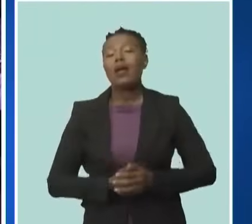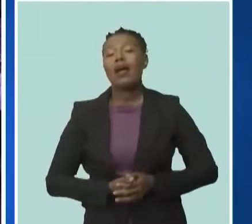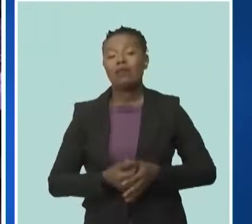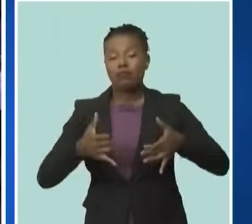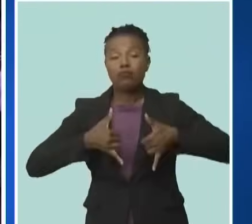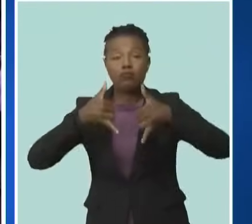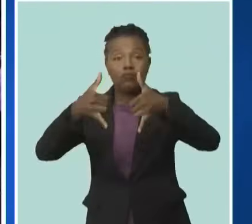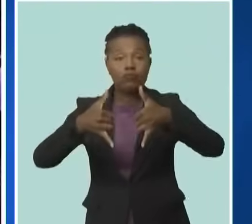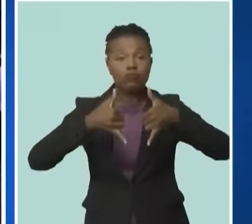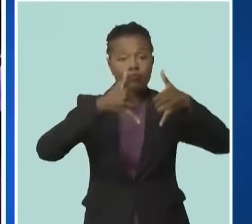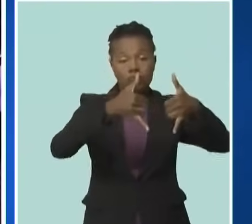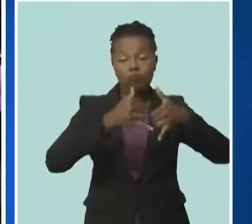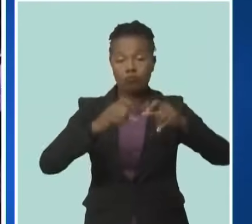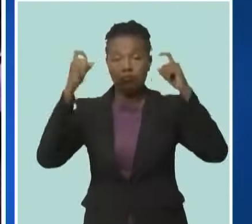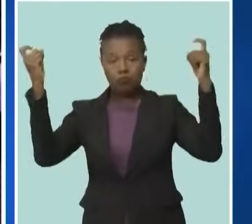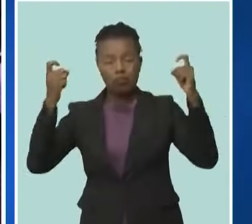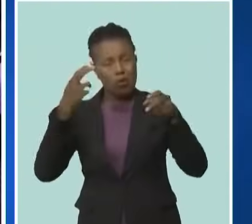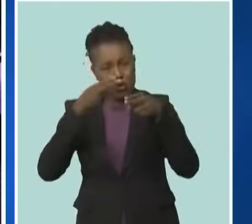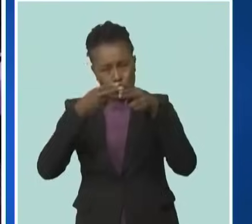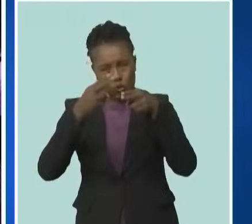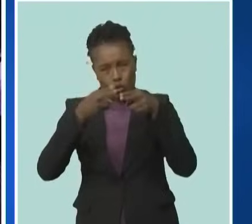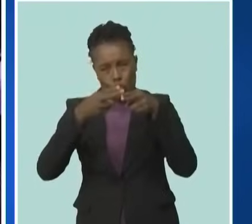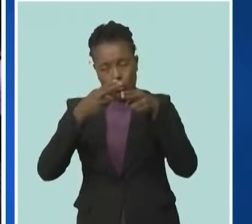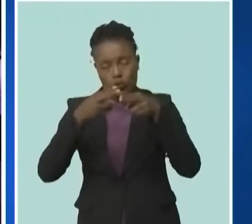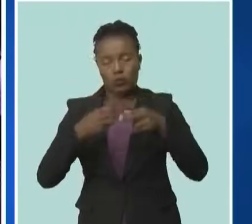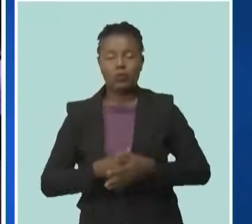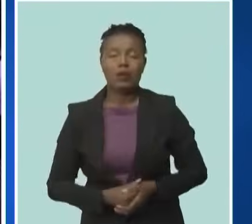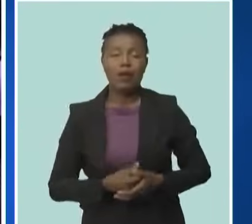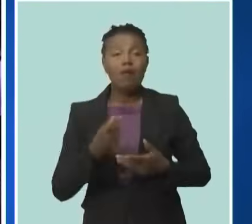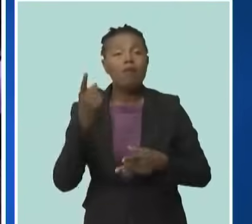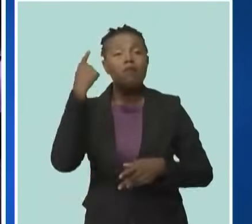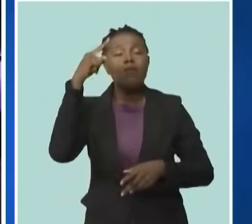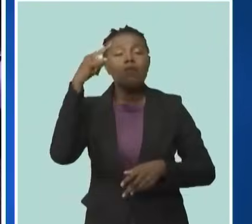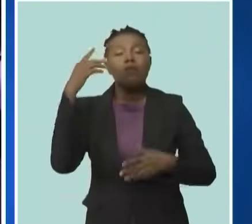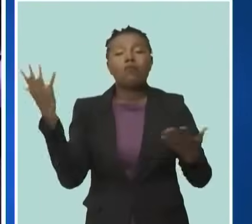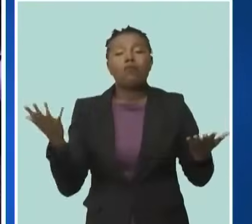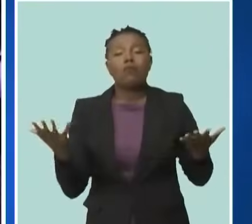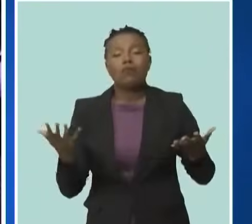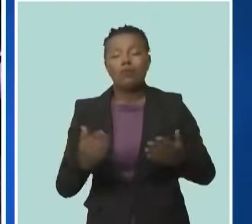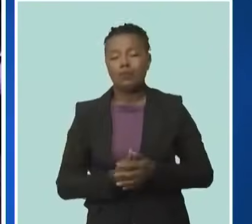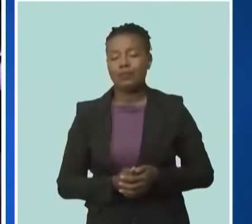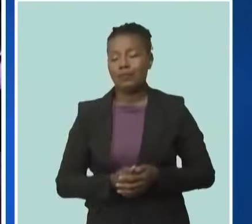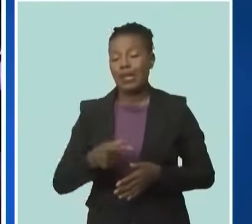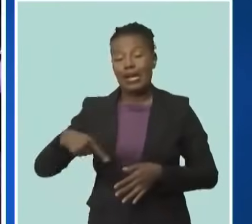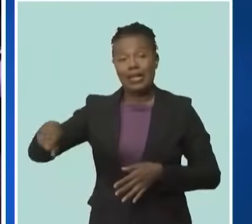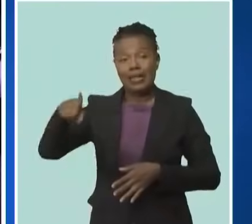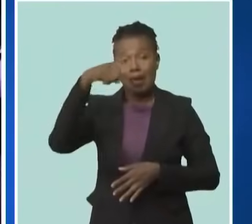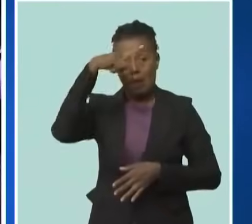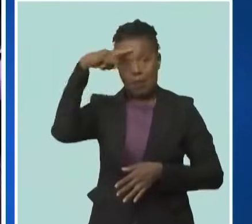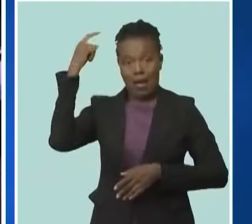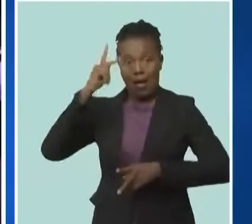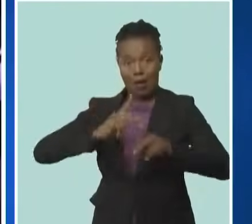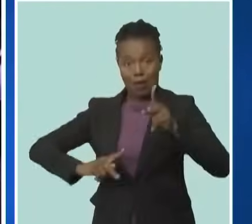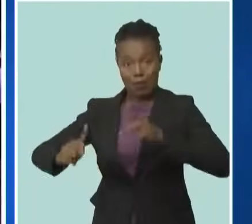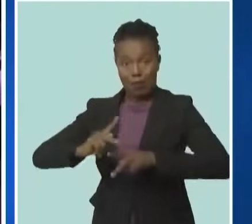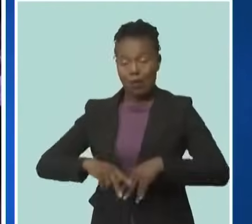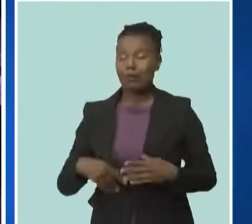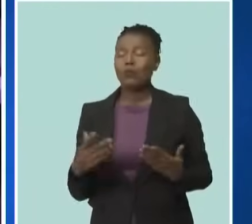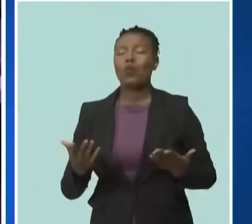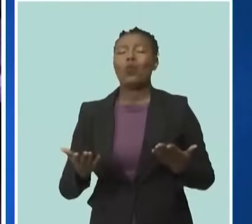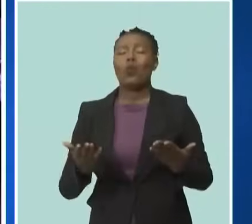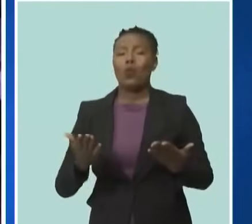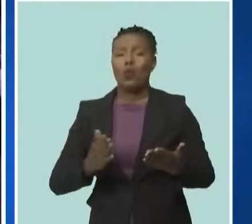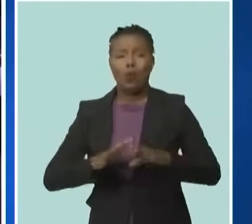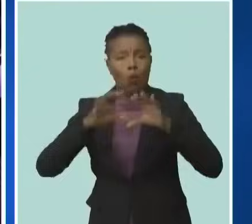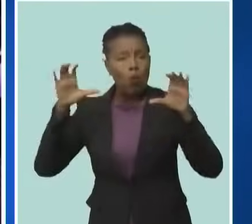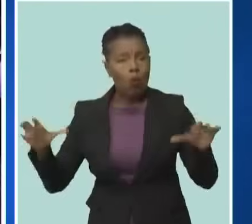be a short award ceremony for outstanding black achievers over the years. Yes.